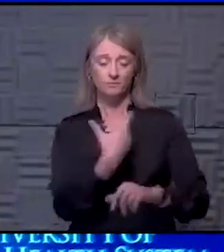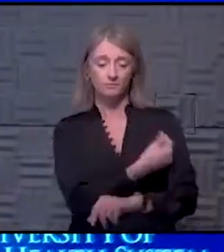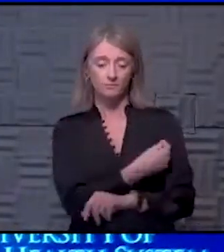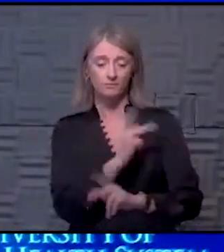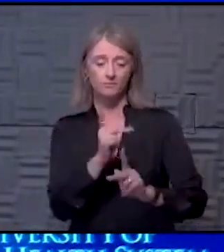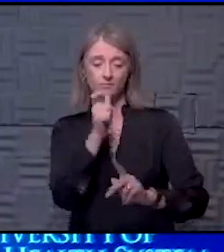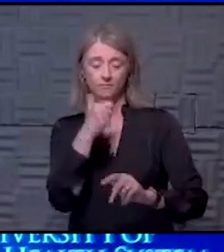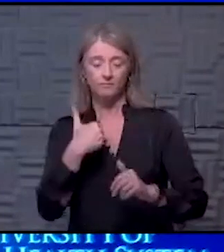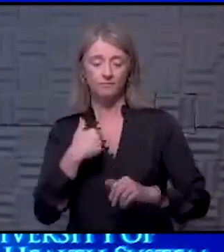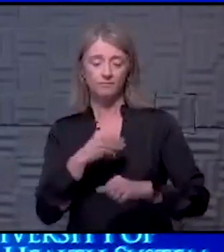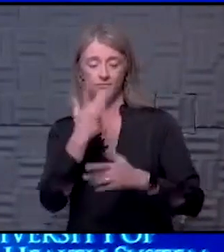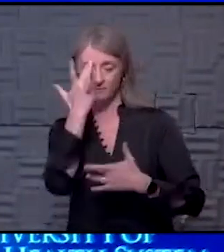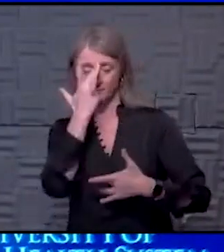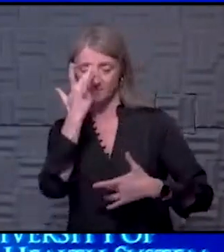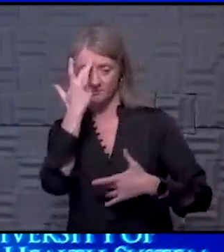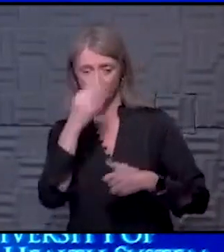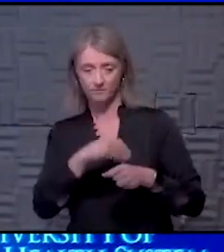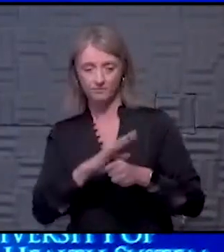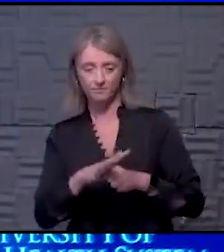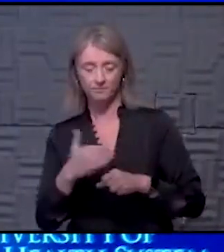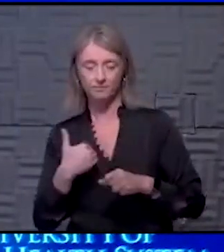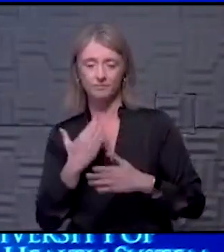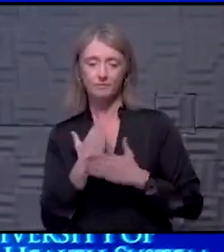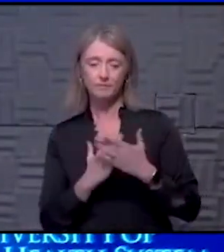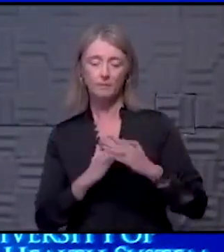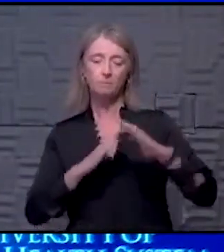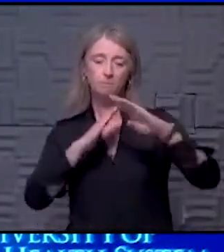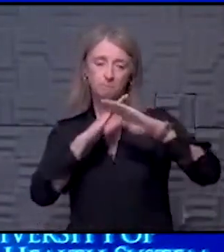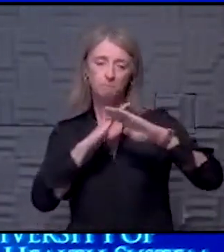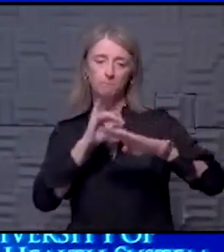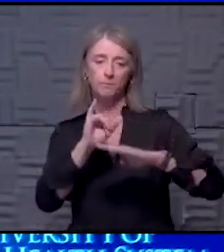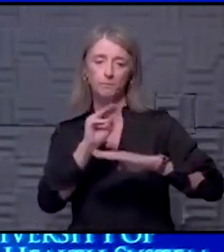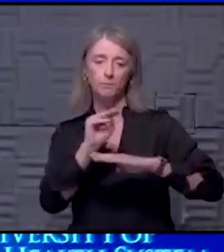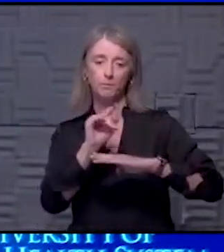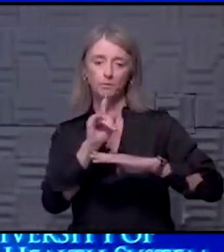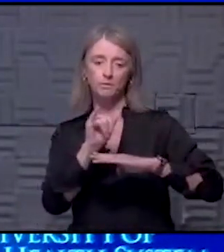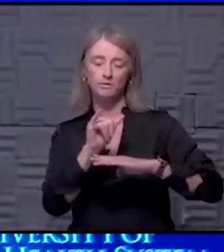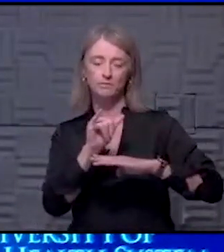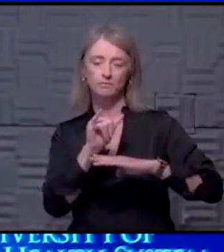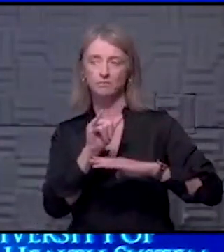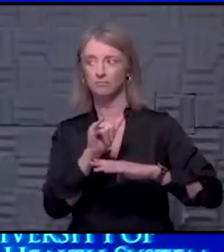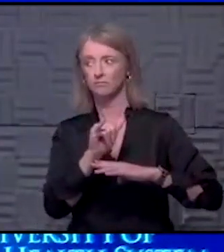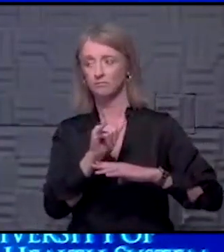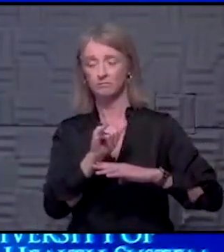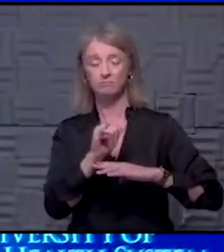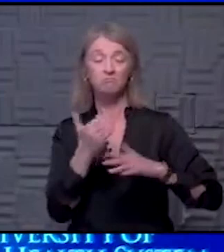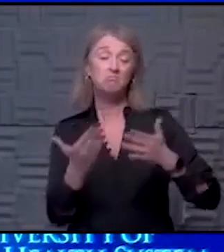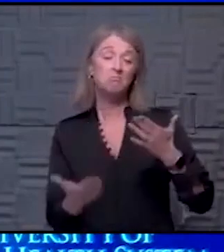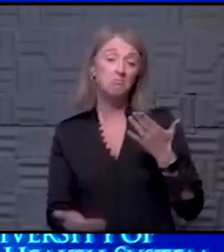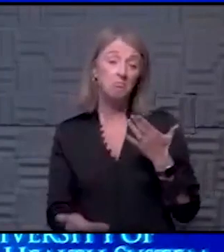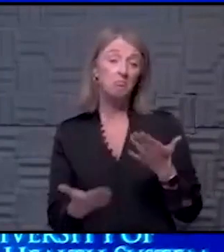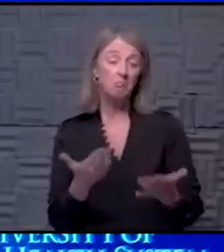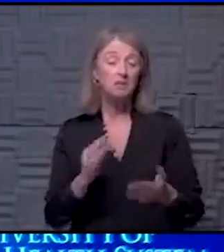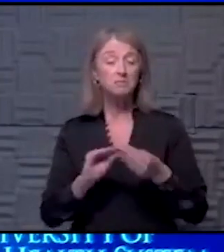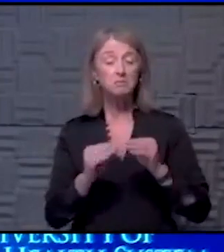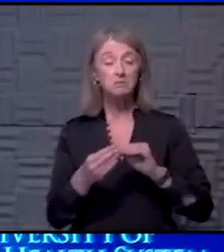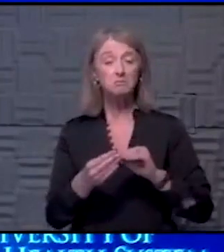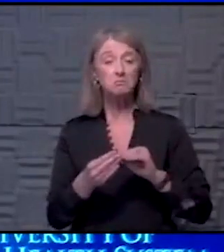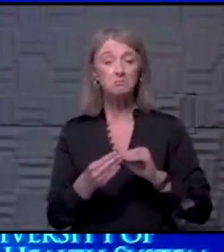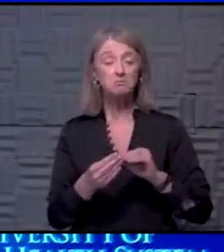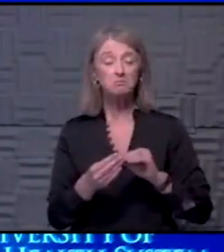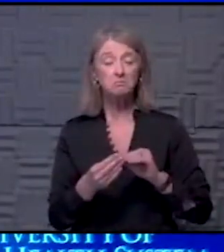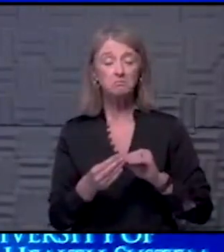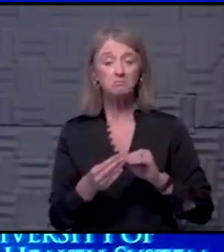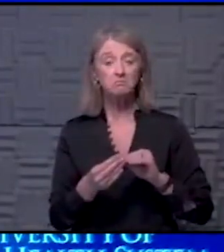who've had the disease that have some degree of immunity? And I think that that is actually a possible number. It's